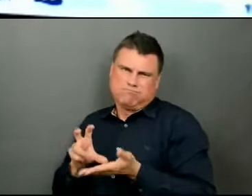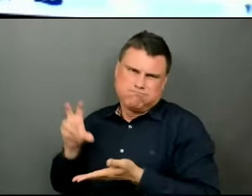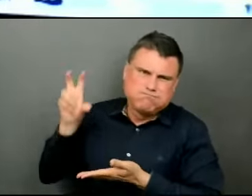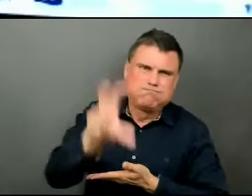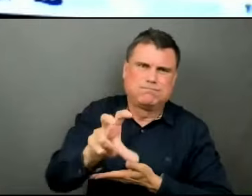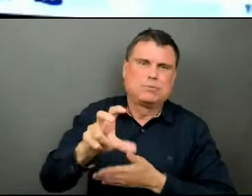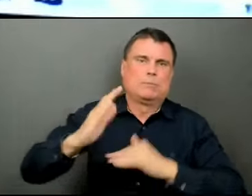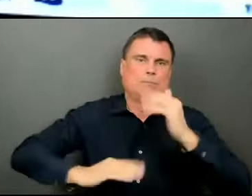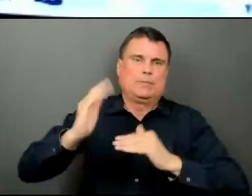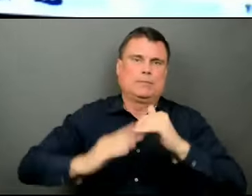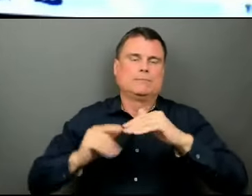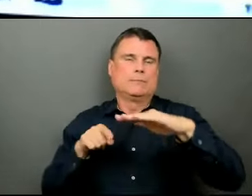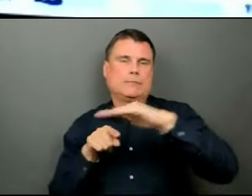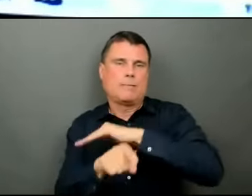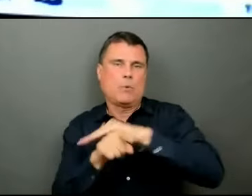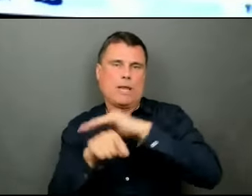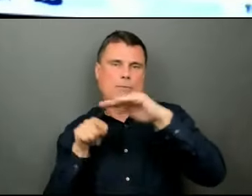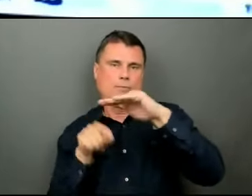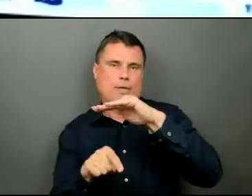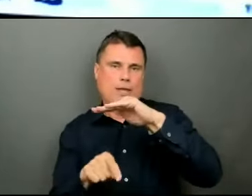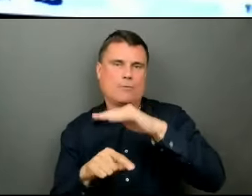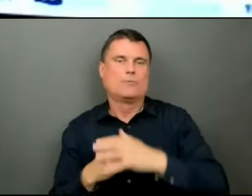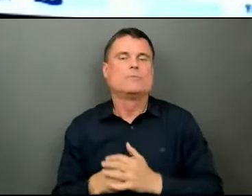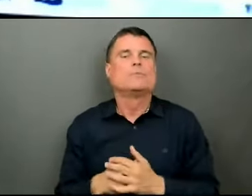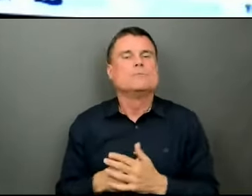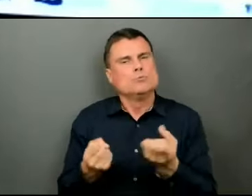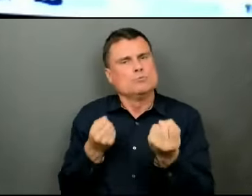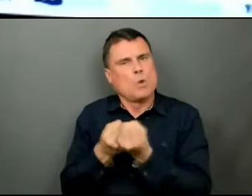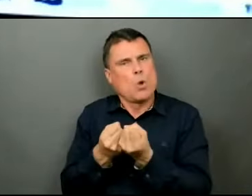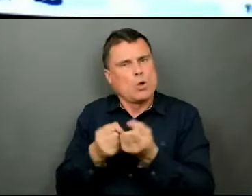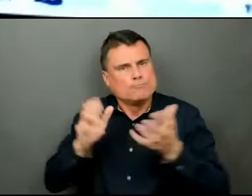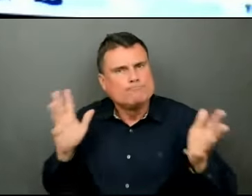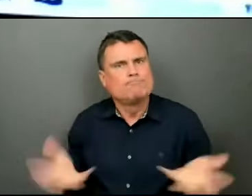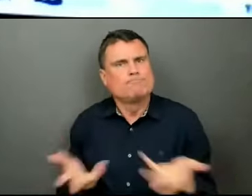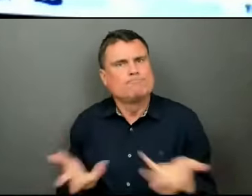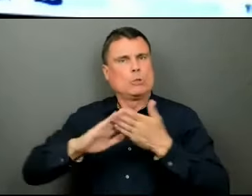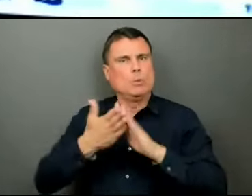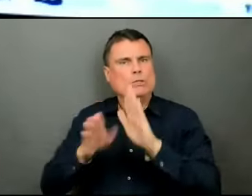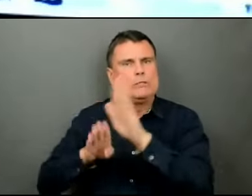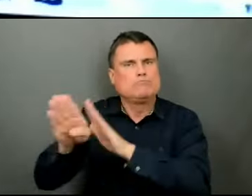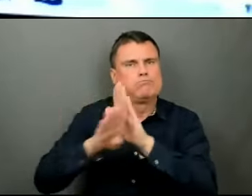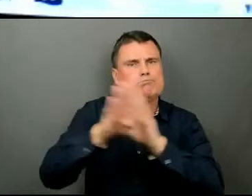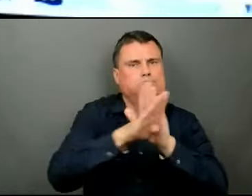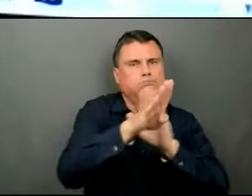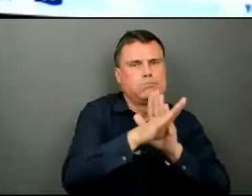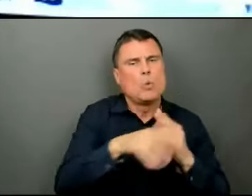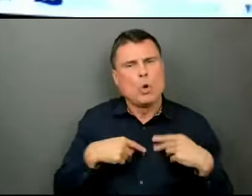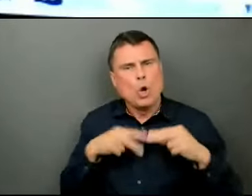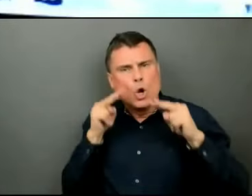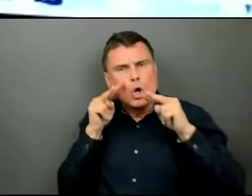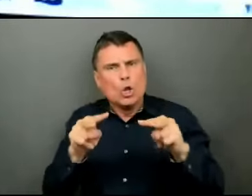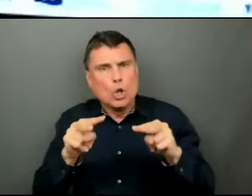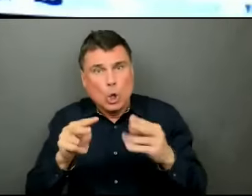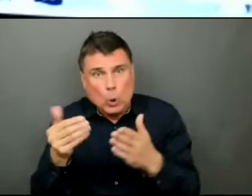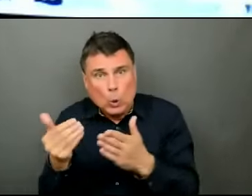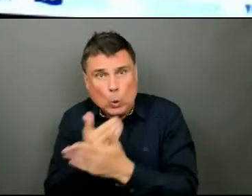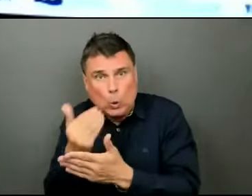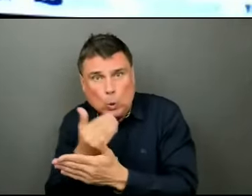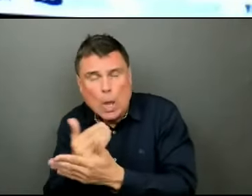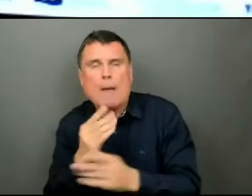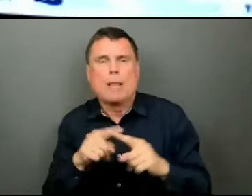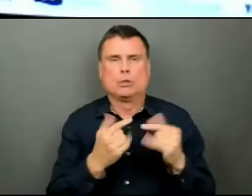support continuous growth in Canada, it is important that we strategically invest in both new and existing public